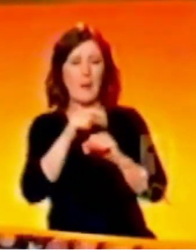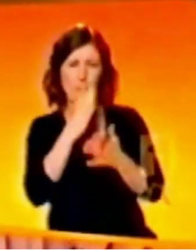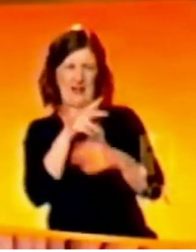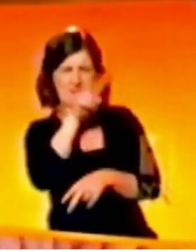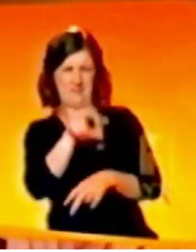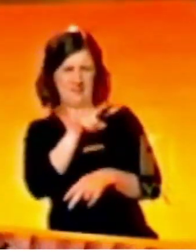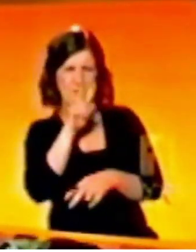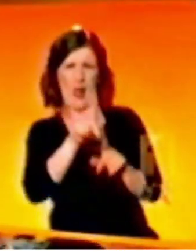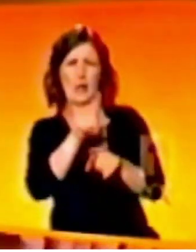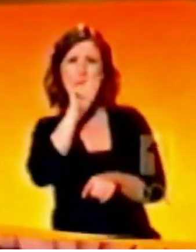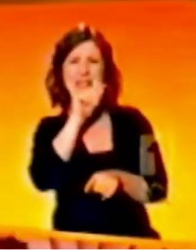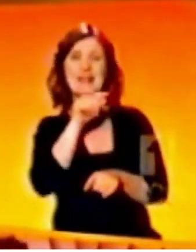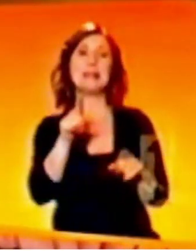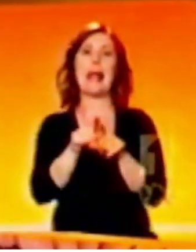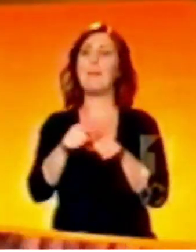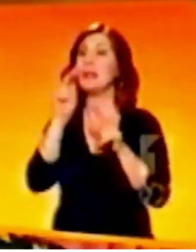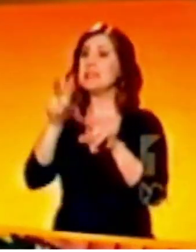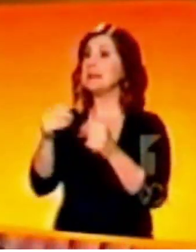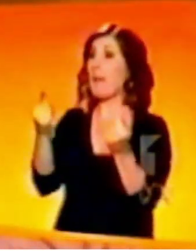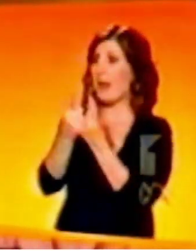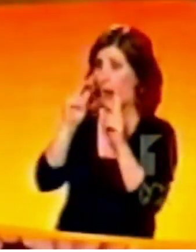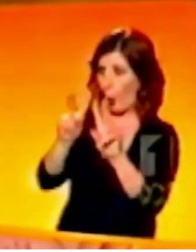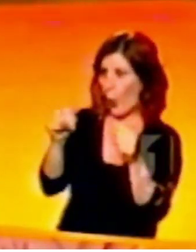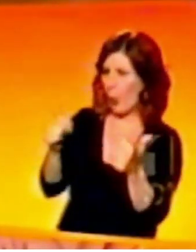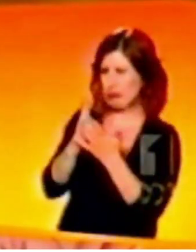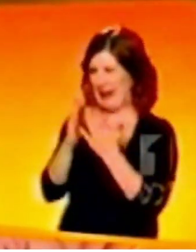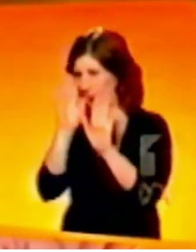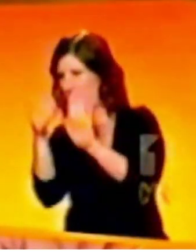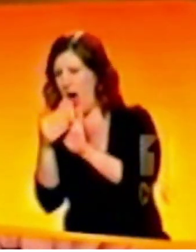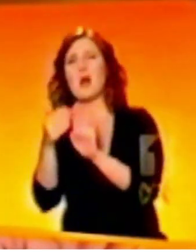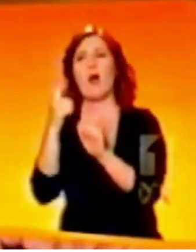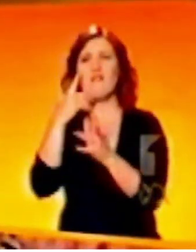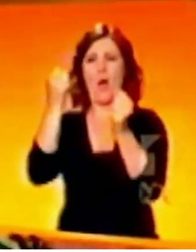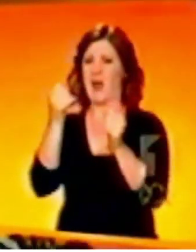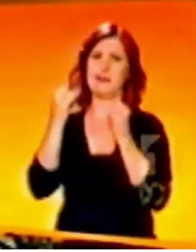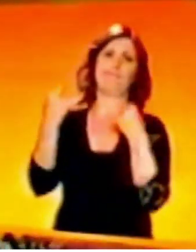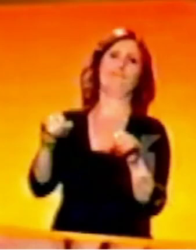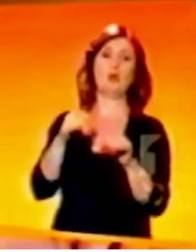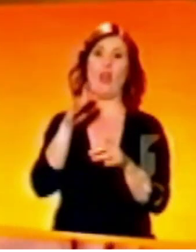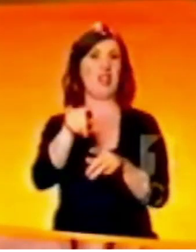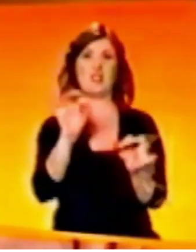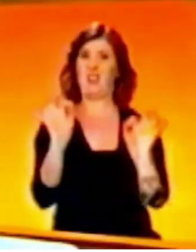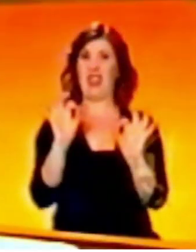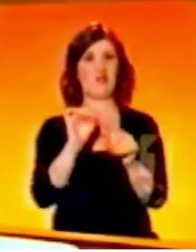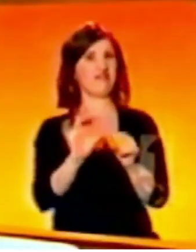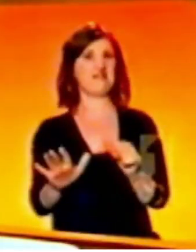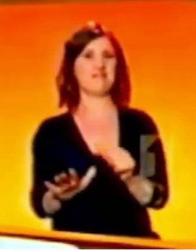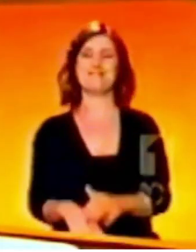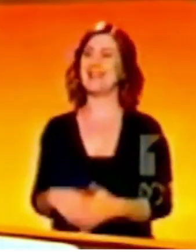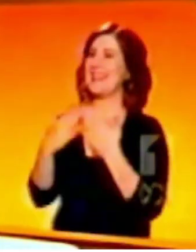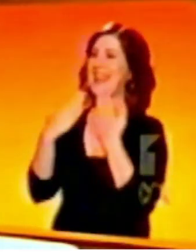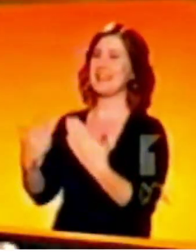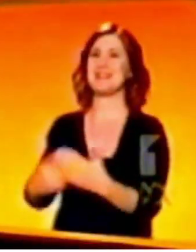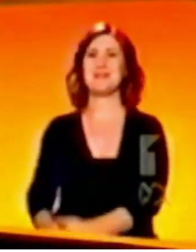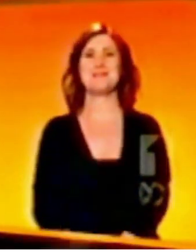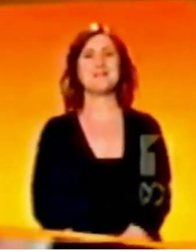a chook. There's always a catch. But with your stuff, you're changing lives at no cost, no catches. Big fan. Good on you. Please thank James Tay. Good on